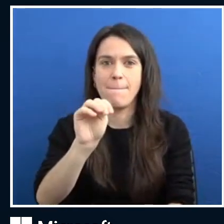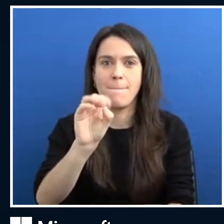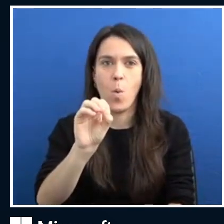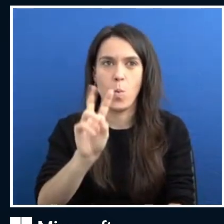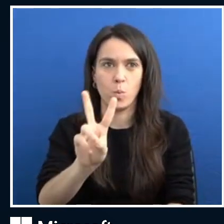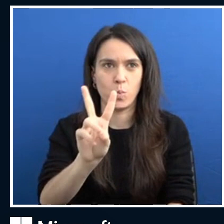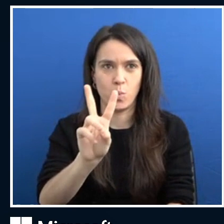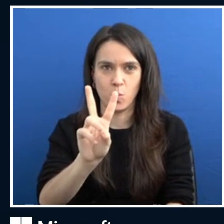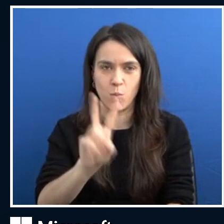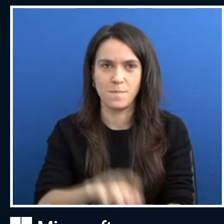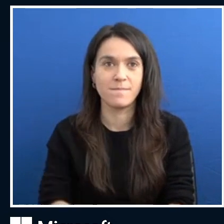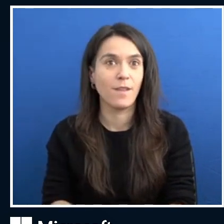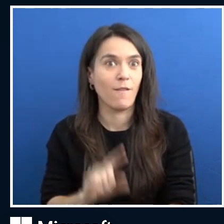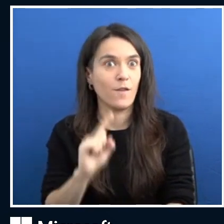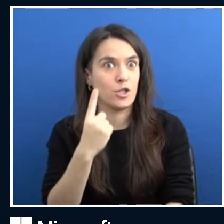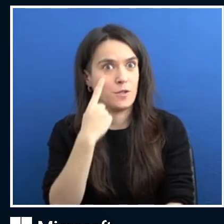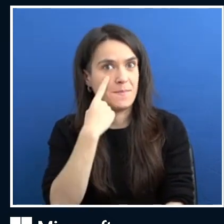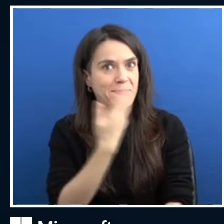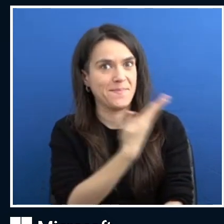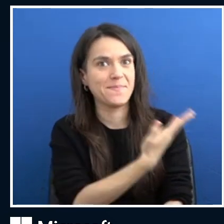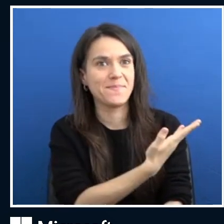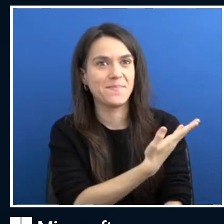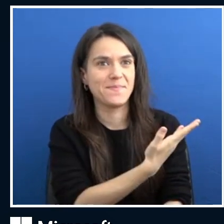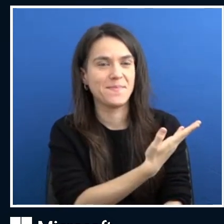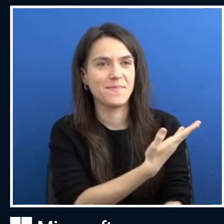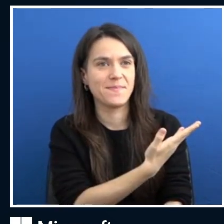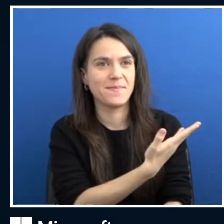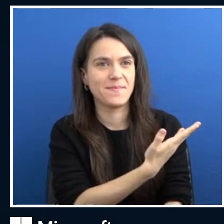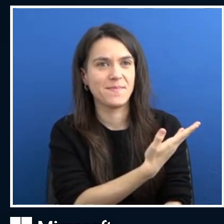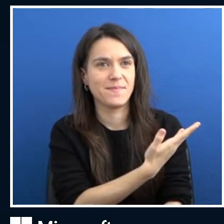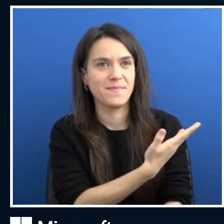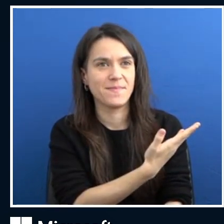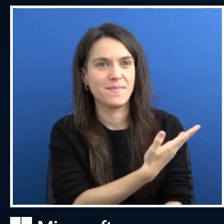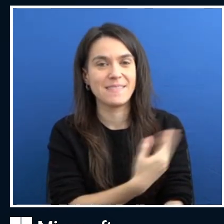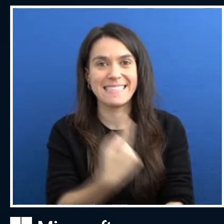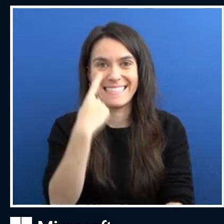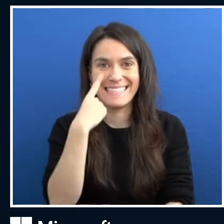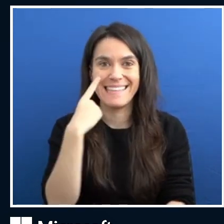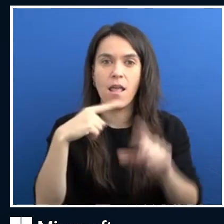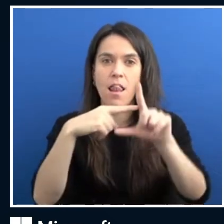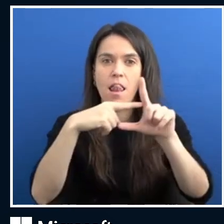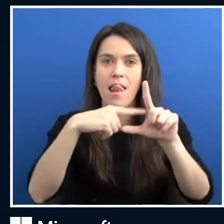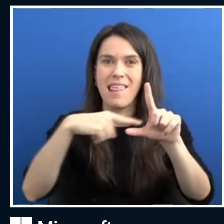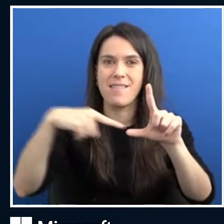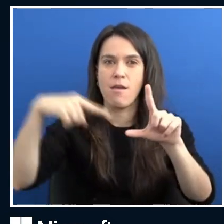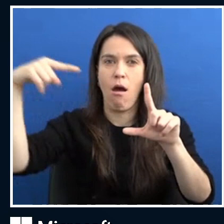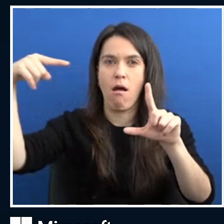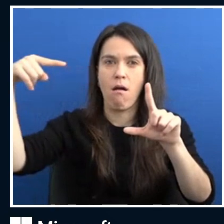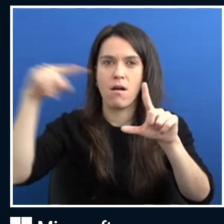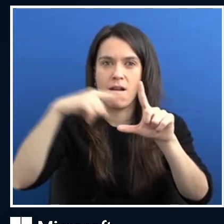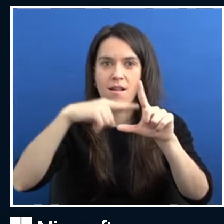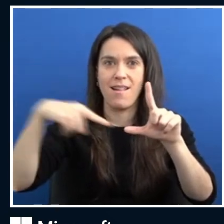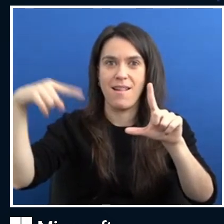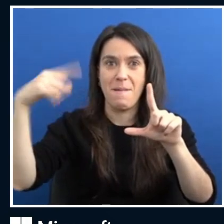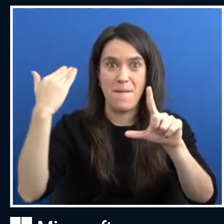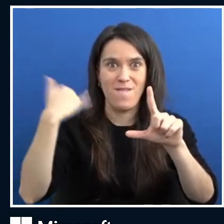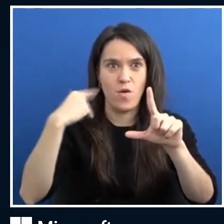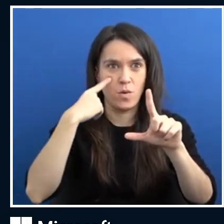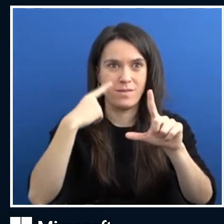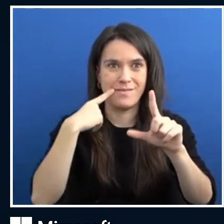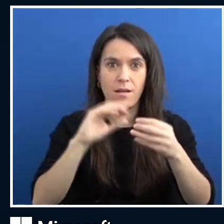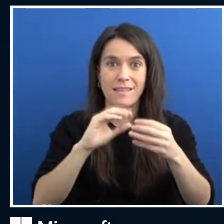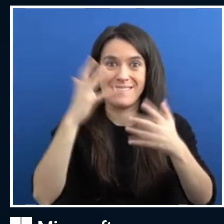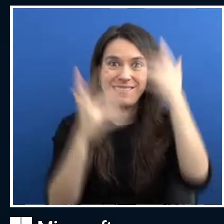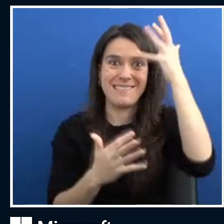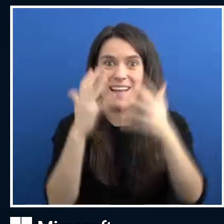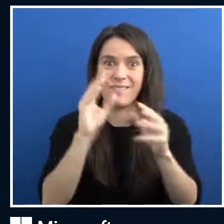is a simple linear regression, a multiple linear regression model that I want to talk to you about. This is the Boston data set. It's